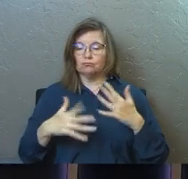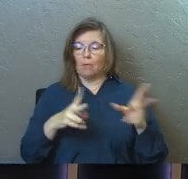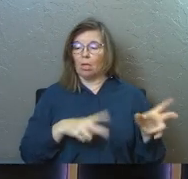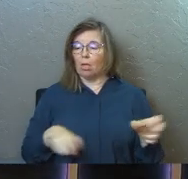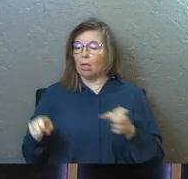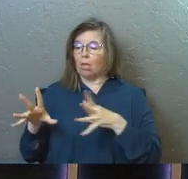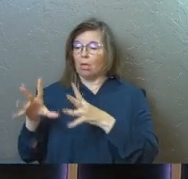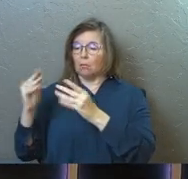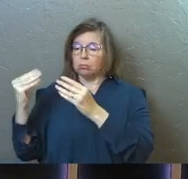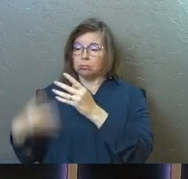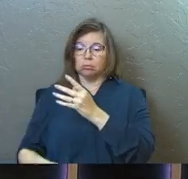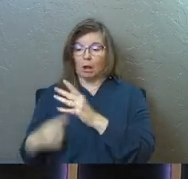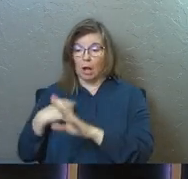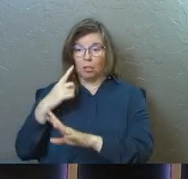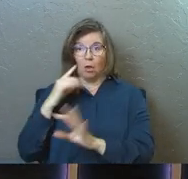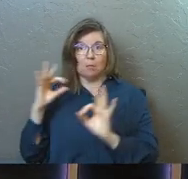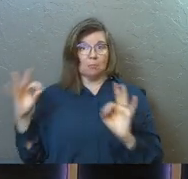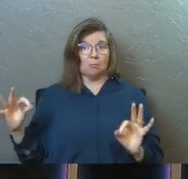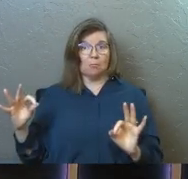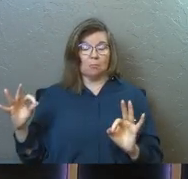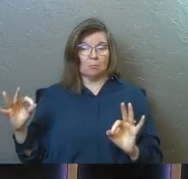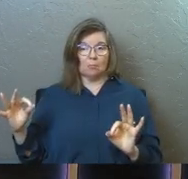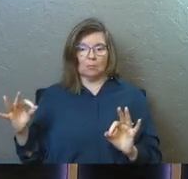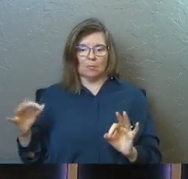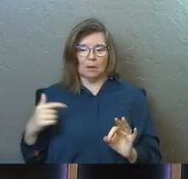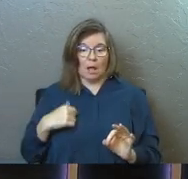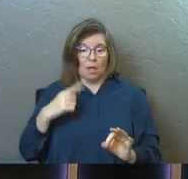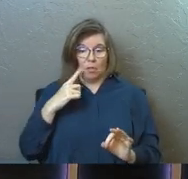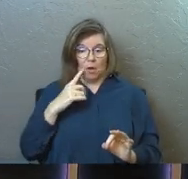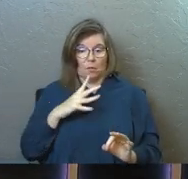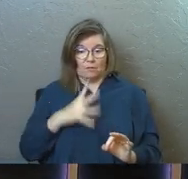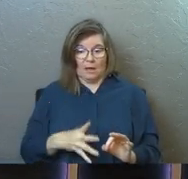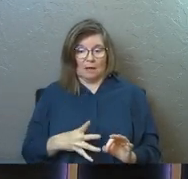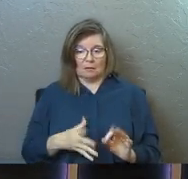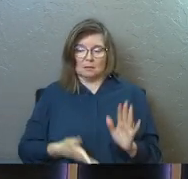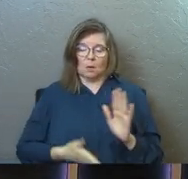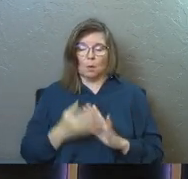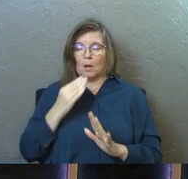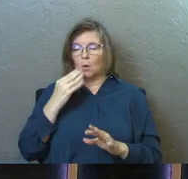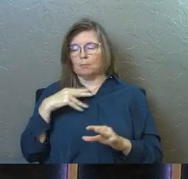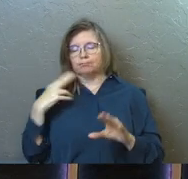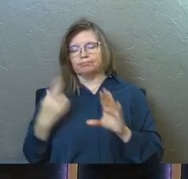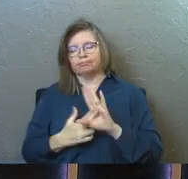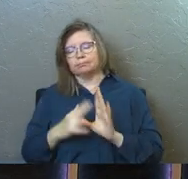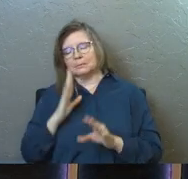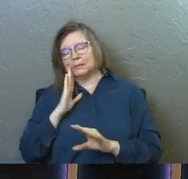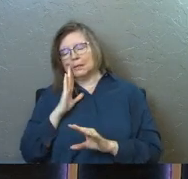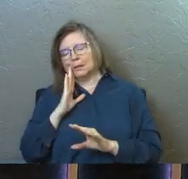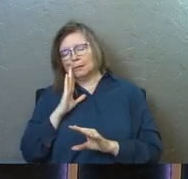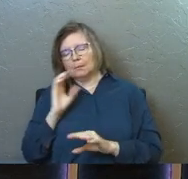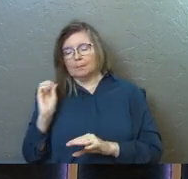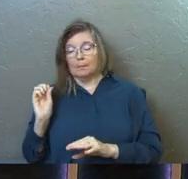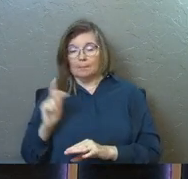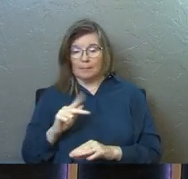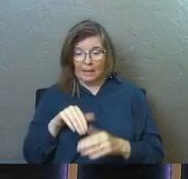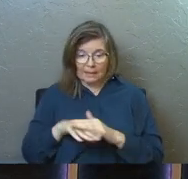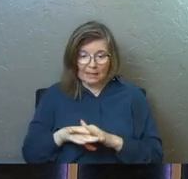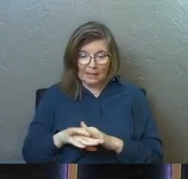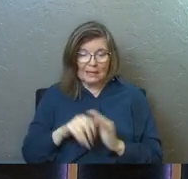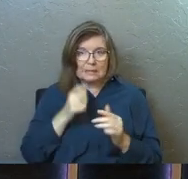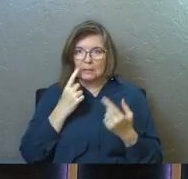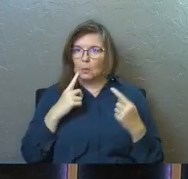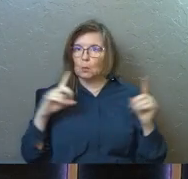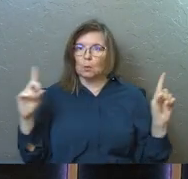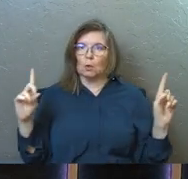supposed to, and it was supposed to go where it was supposed to go, and I thought I was fine, and I went home, went to sleep, came back in the next day, and it had